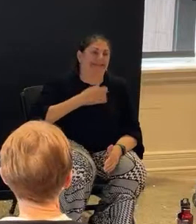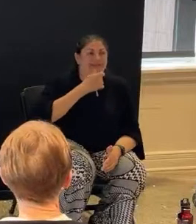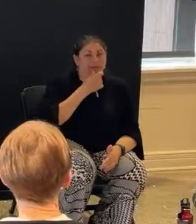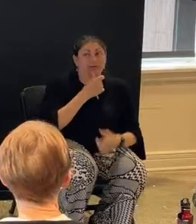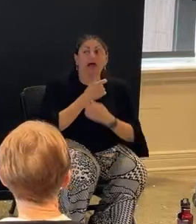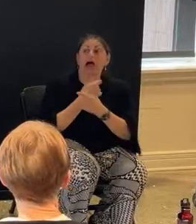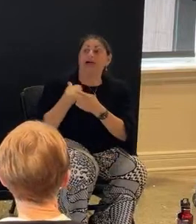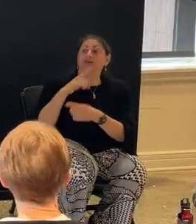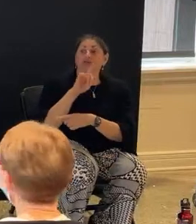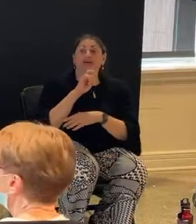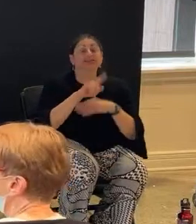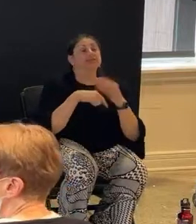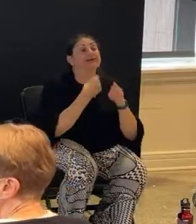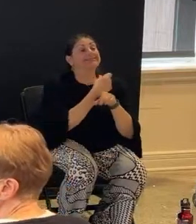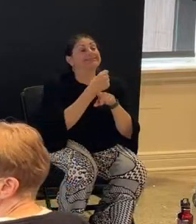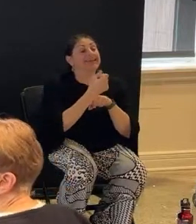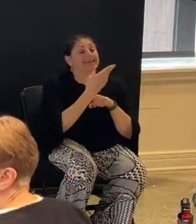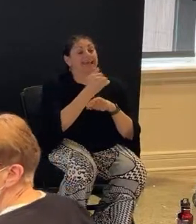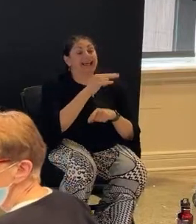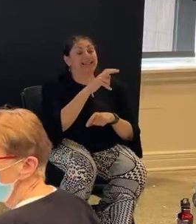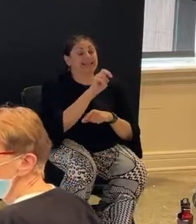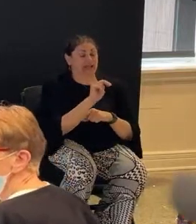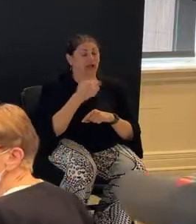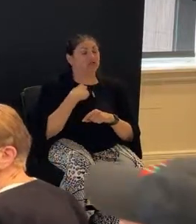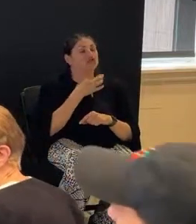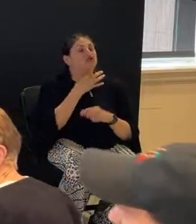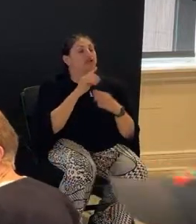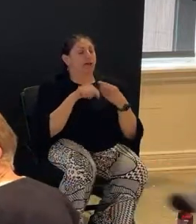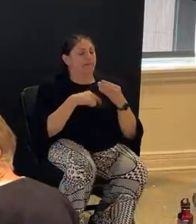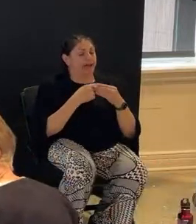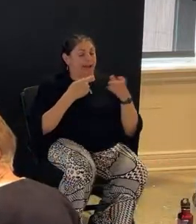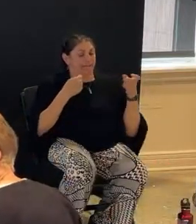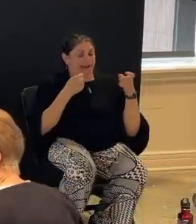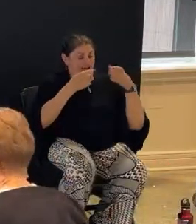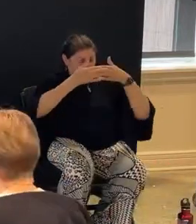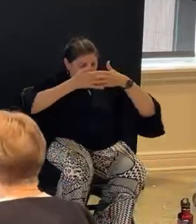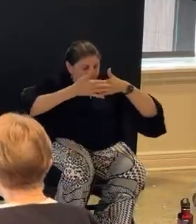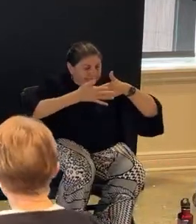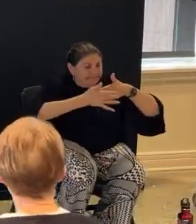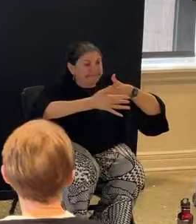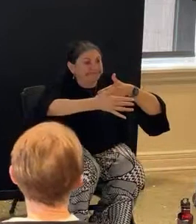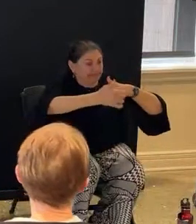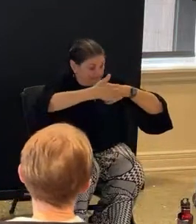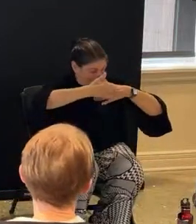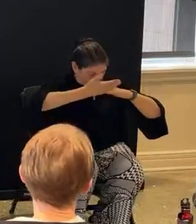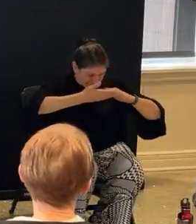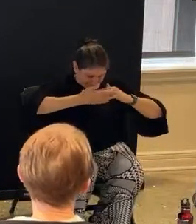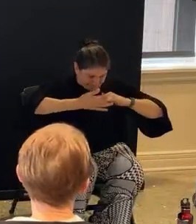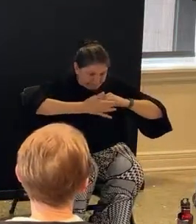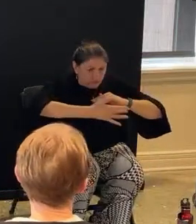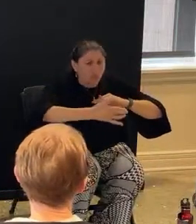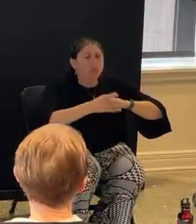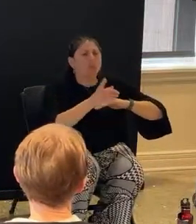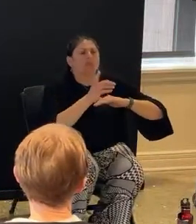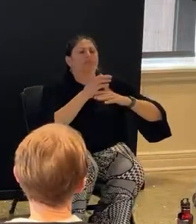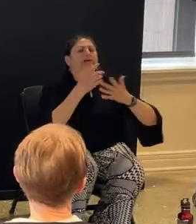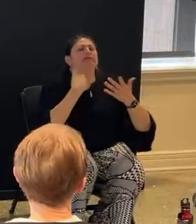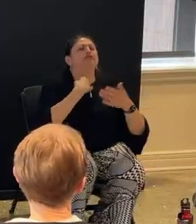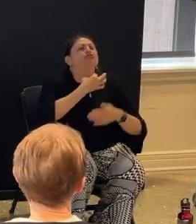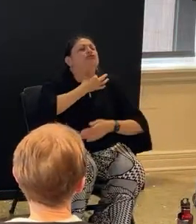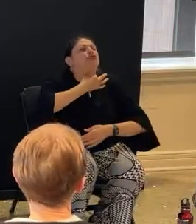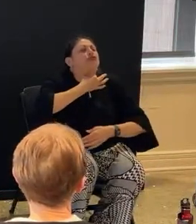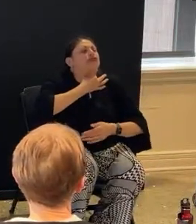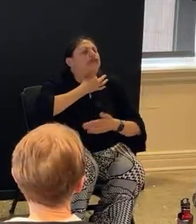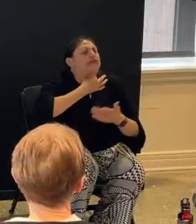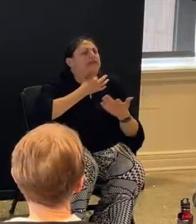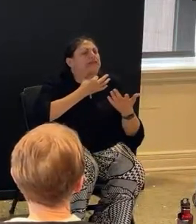and specifically kind of like management going forward. Mm-hmm. Where do you foresee like the line kind of